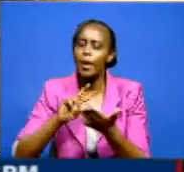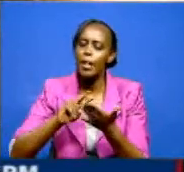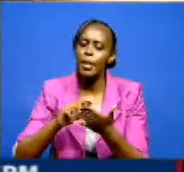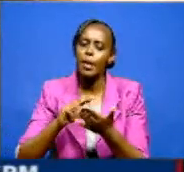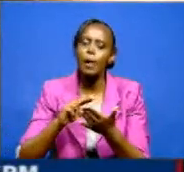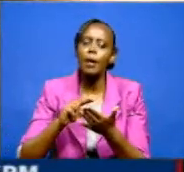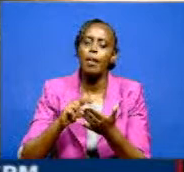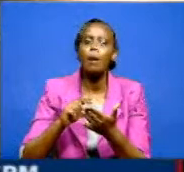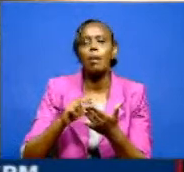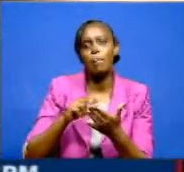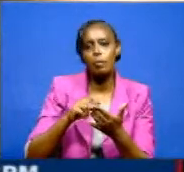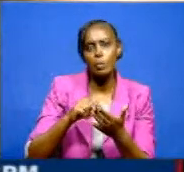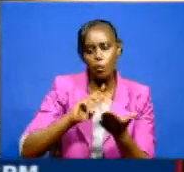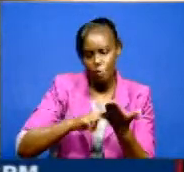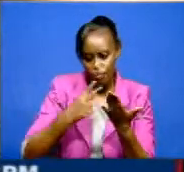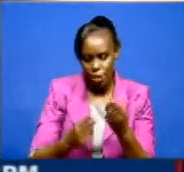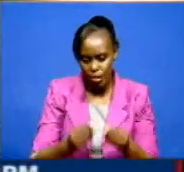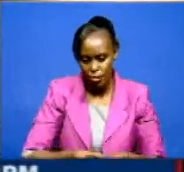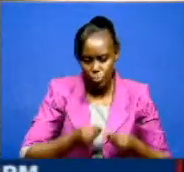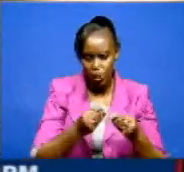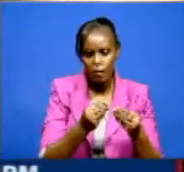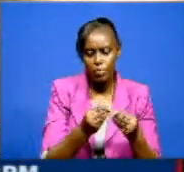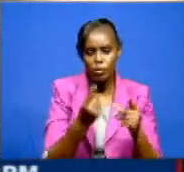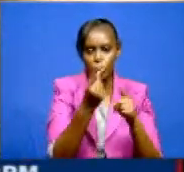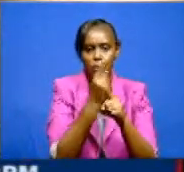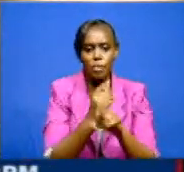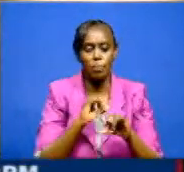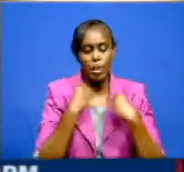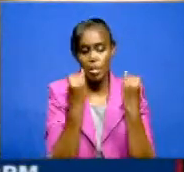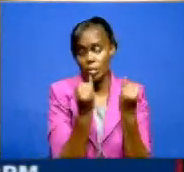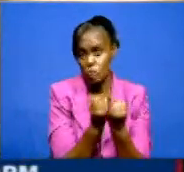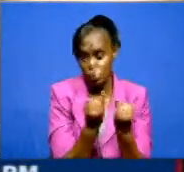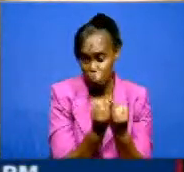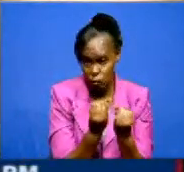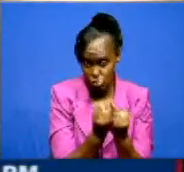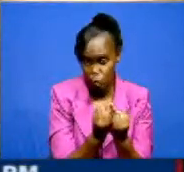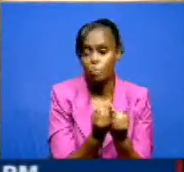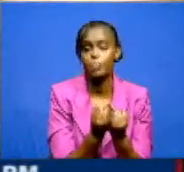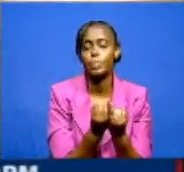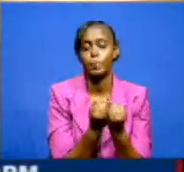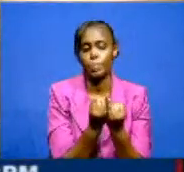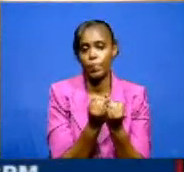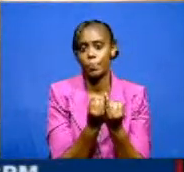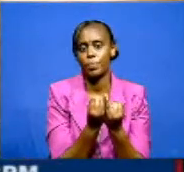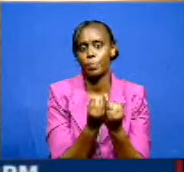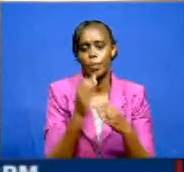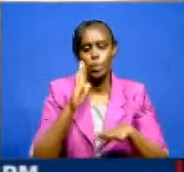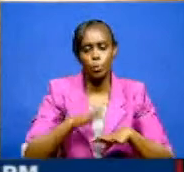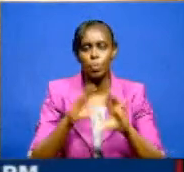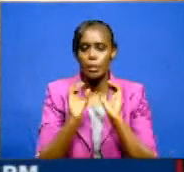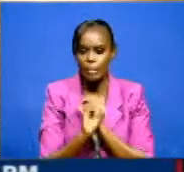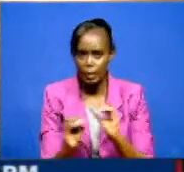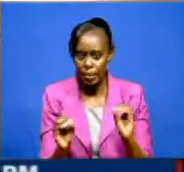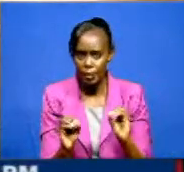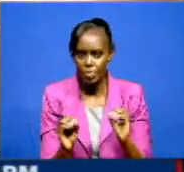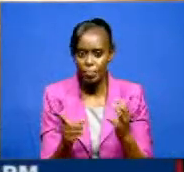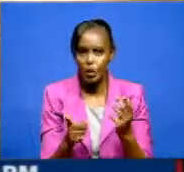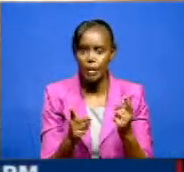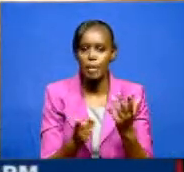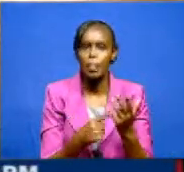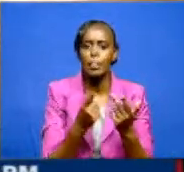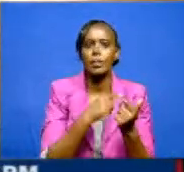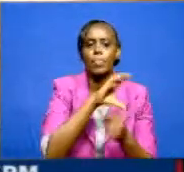to various respective institutions. Mr. Speaker, this has become a notorious act by several